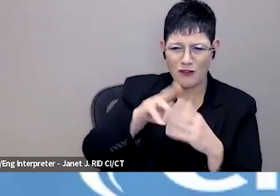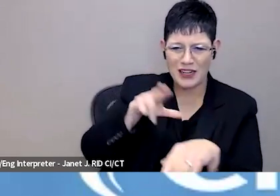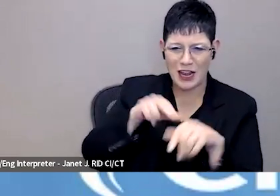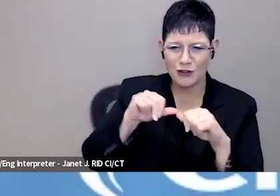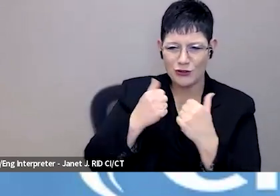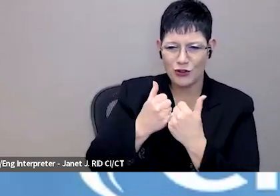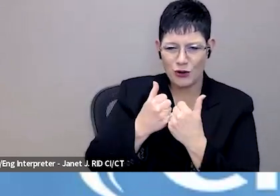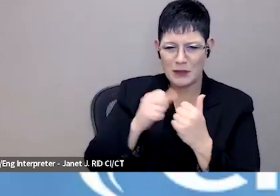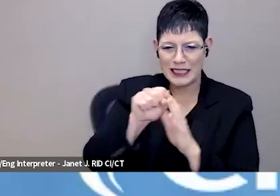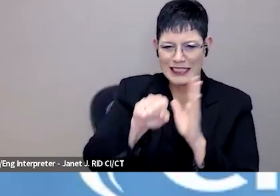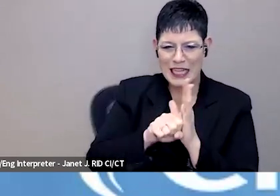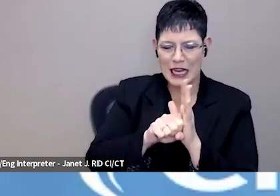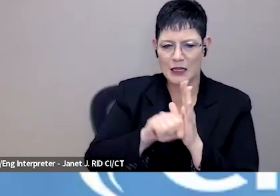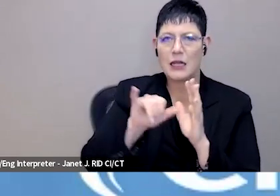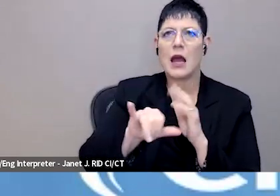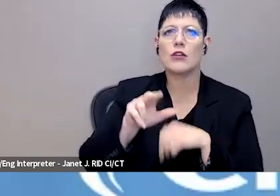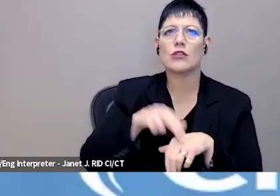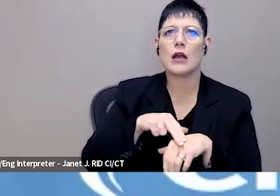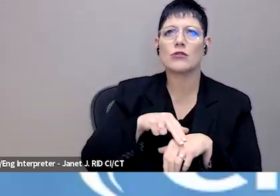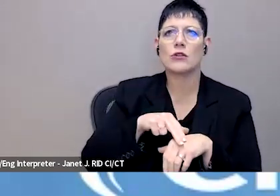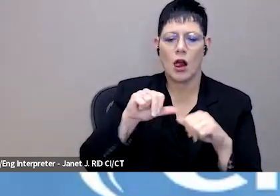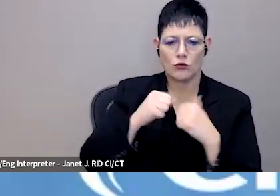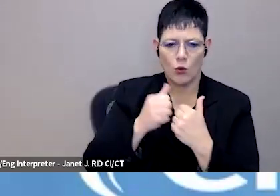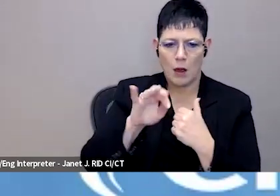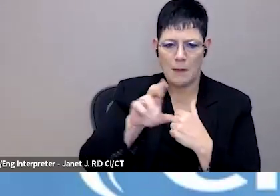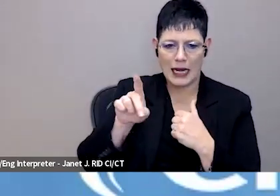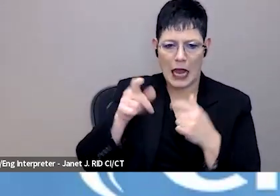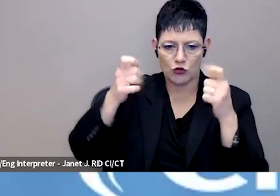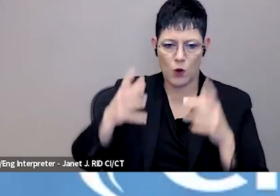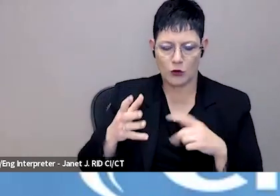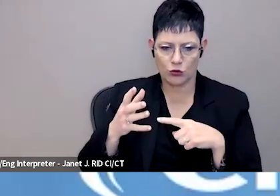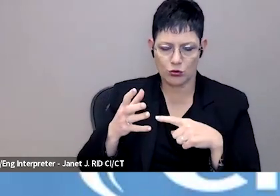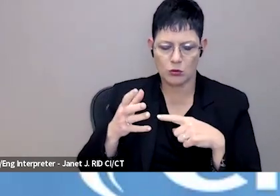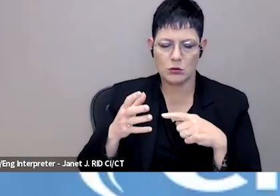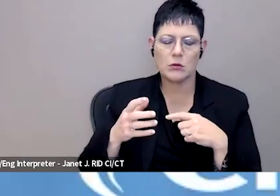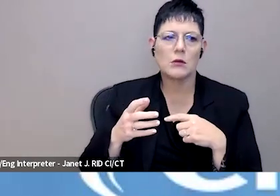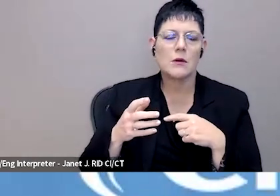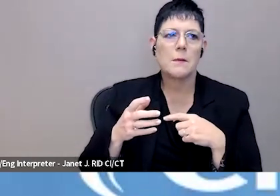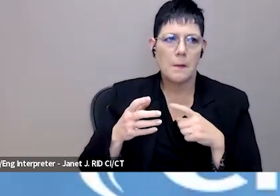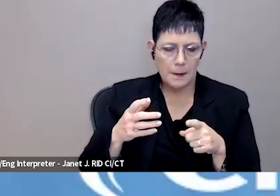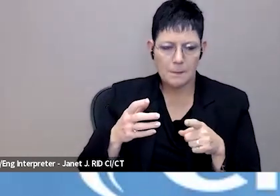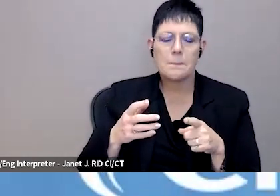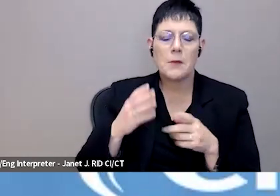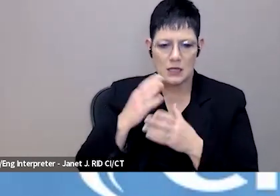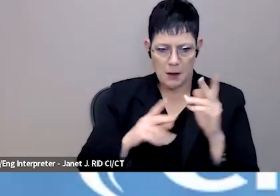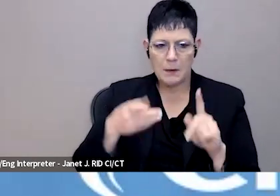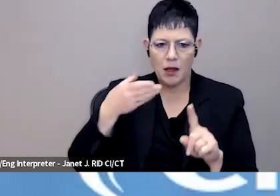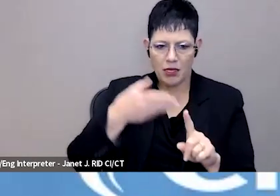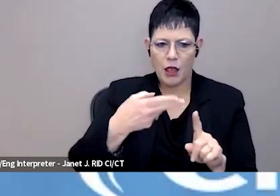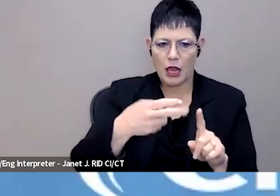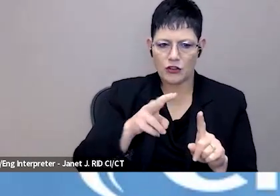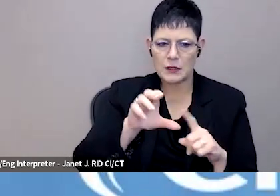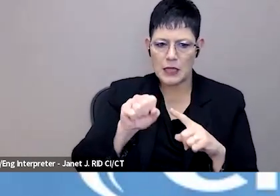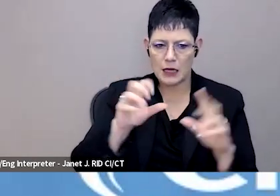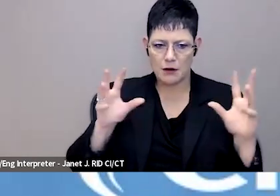Association of State Medicaid, or the National Association of Medicaid Directors. I think there were some of those folks that were at the HCBS conference,